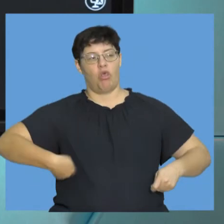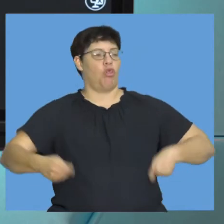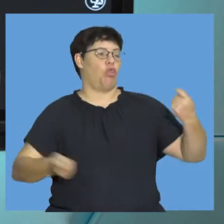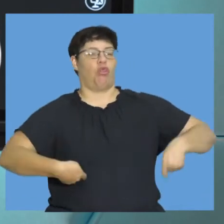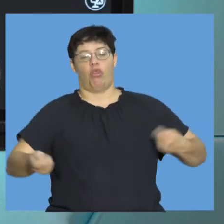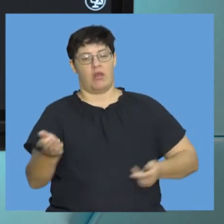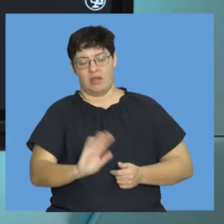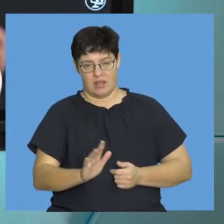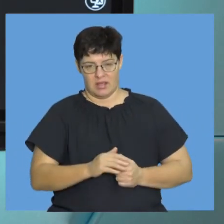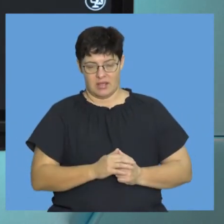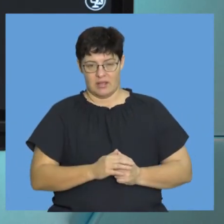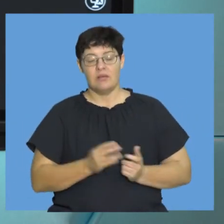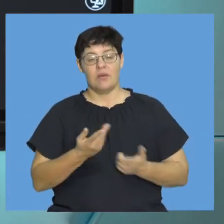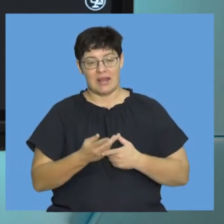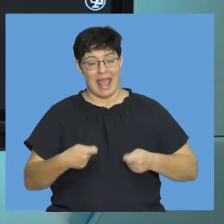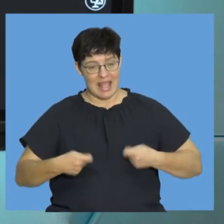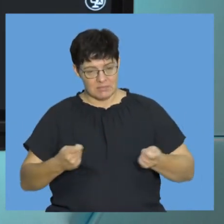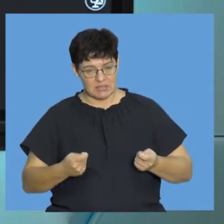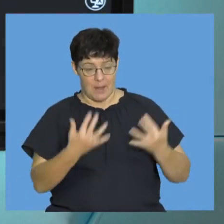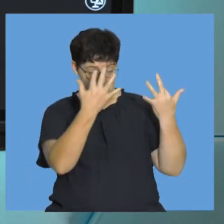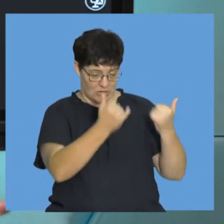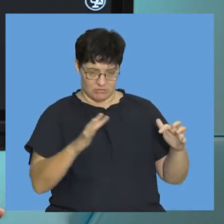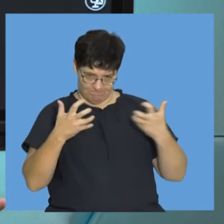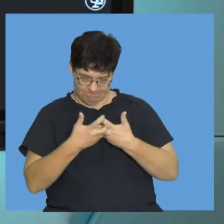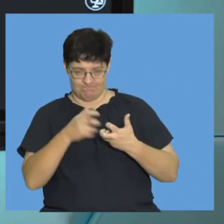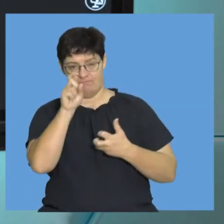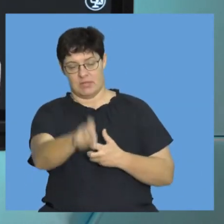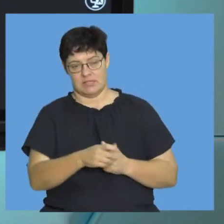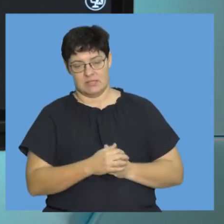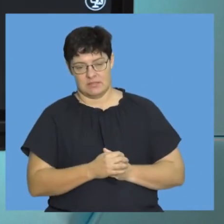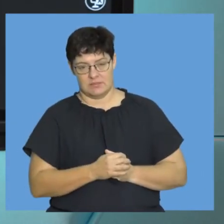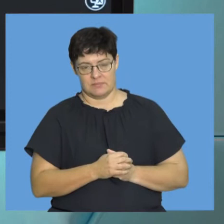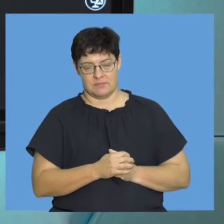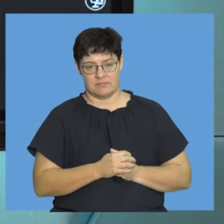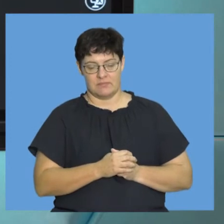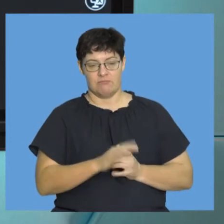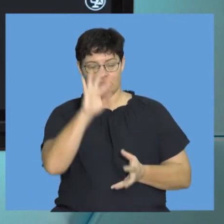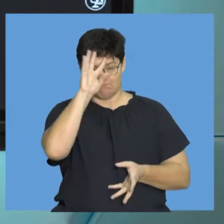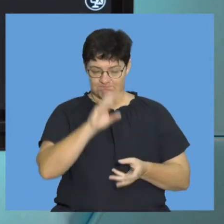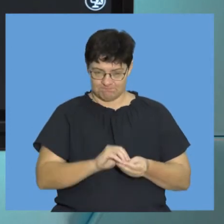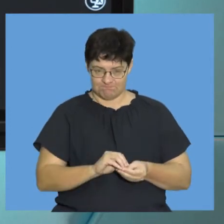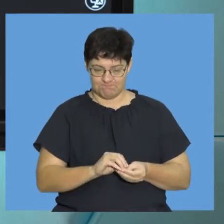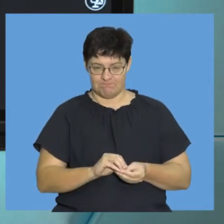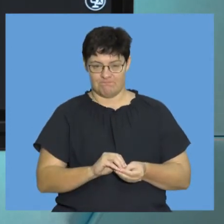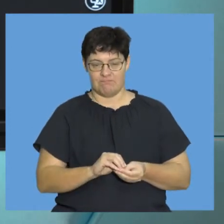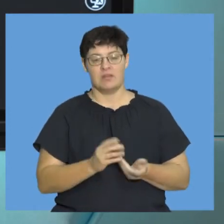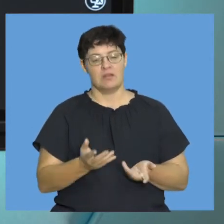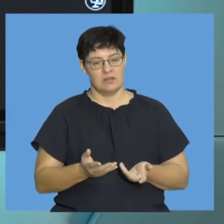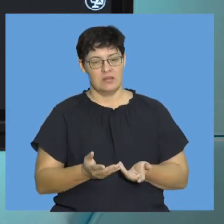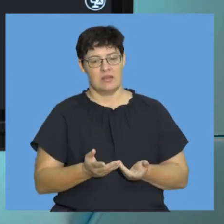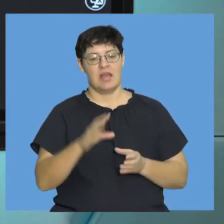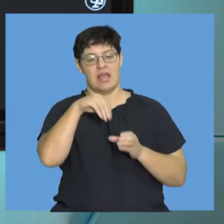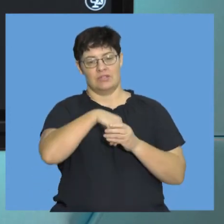ensure that expenditures are kept to what we have budgeted for. So all of this will fall within the ambit